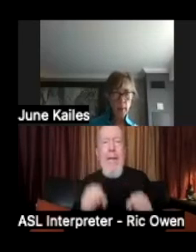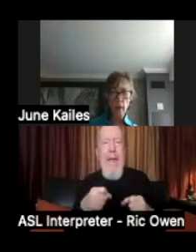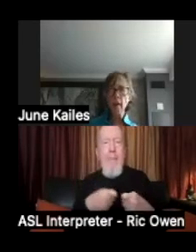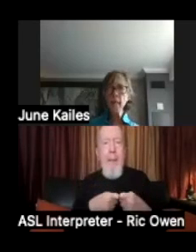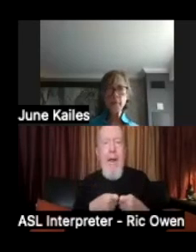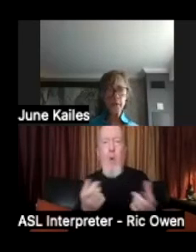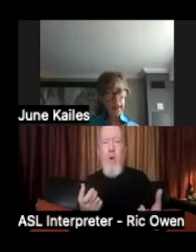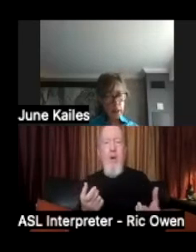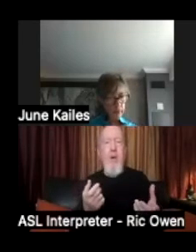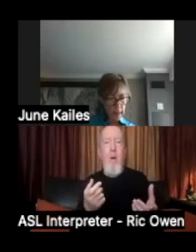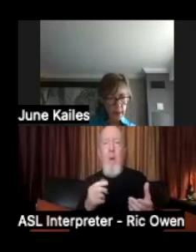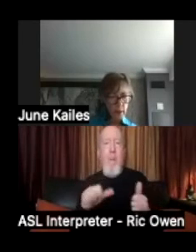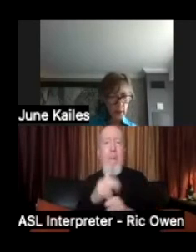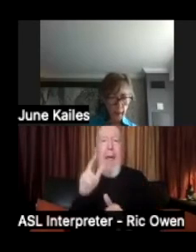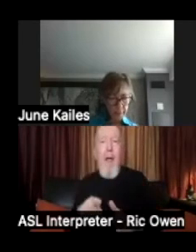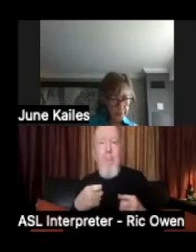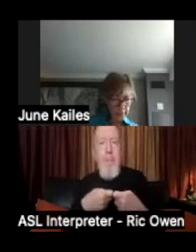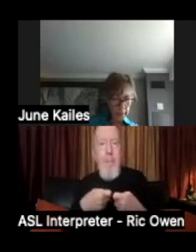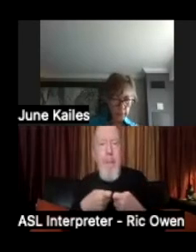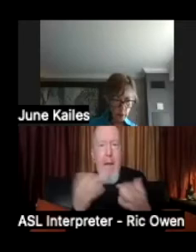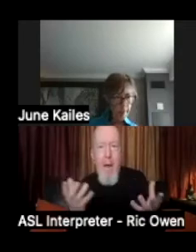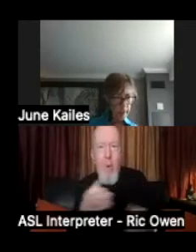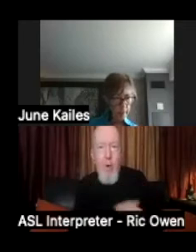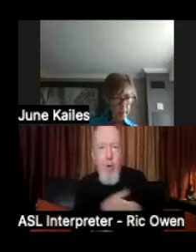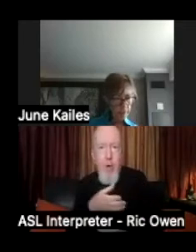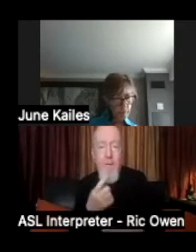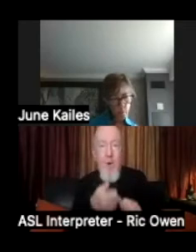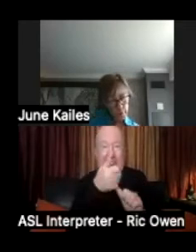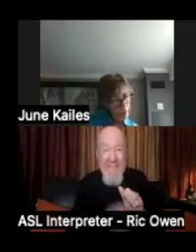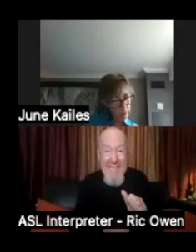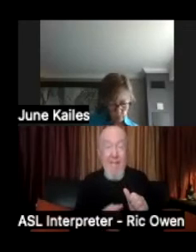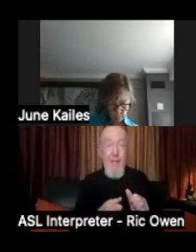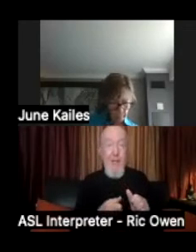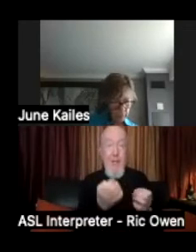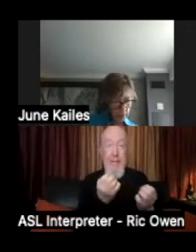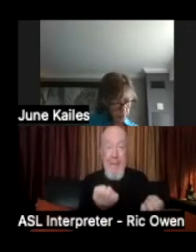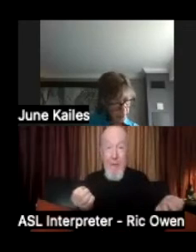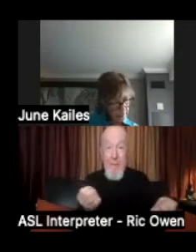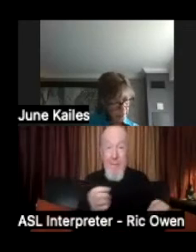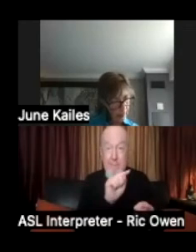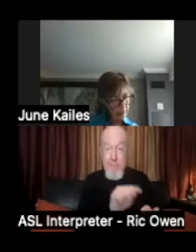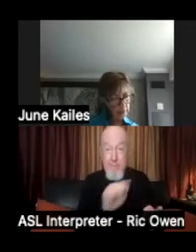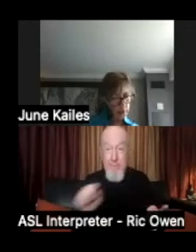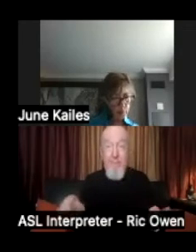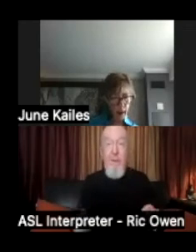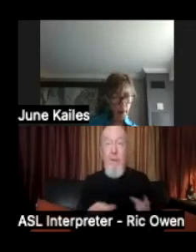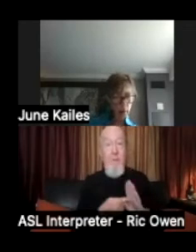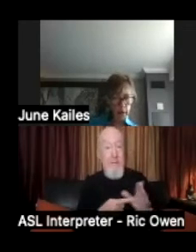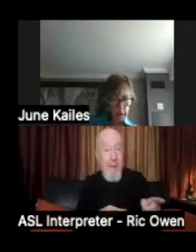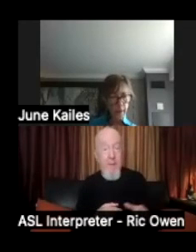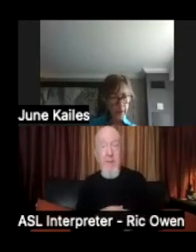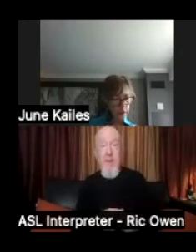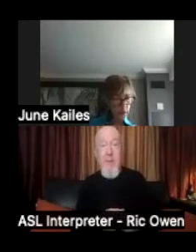power for each piece of essential equipment. For example, is there access to